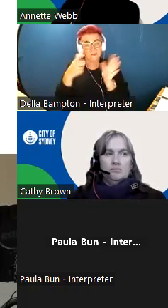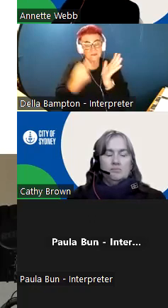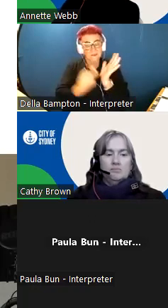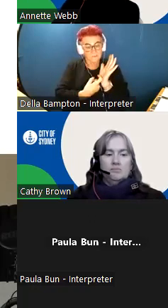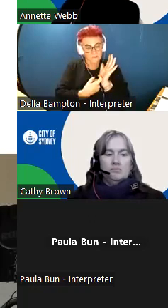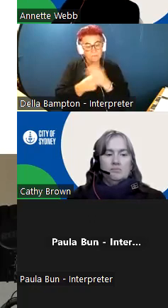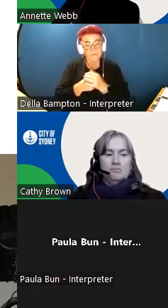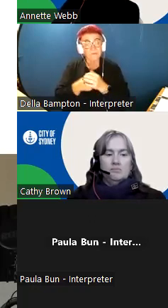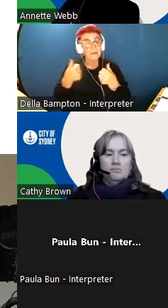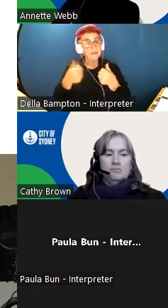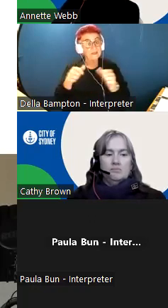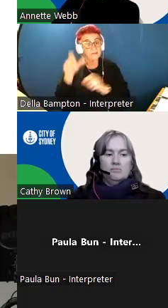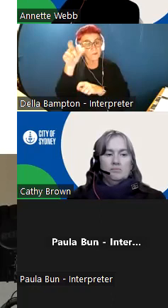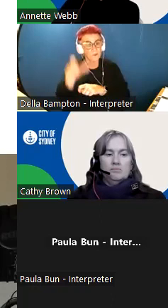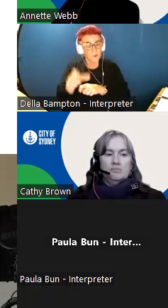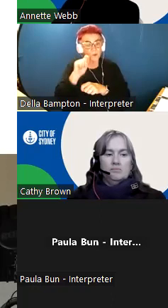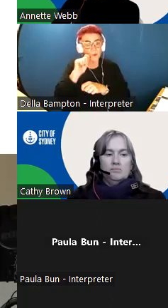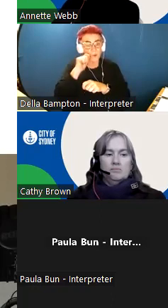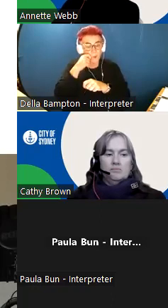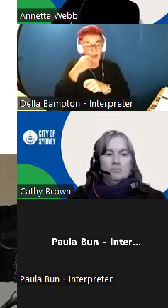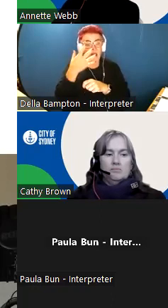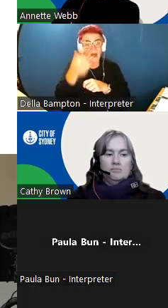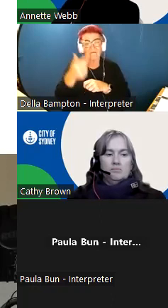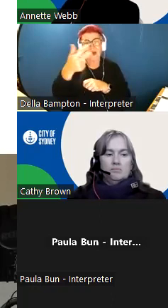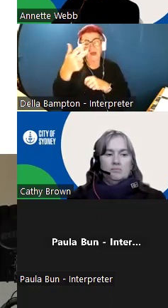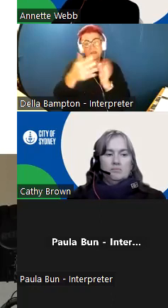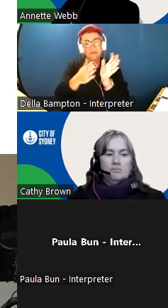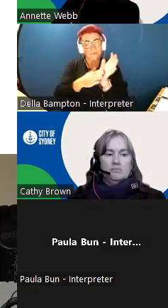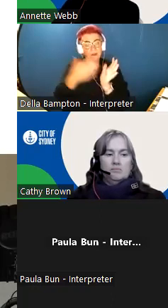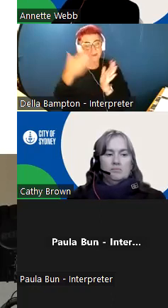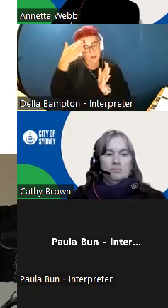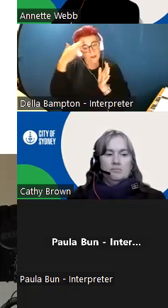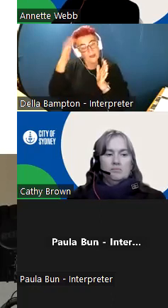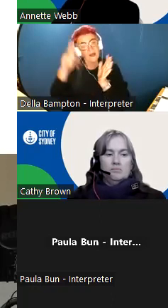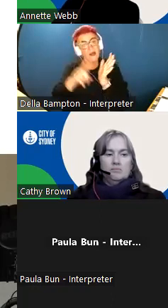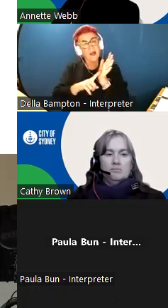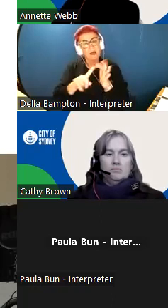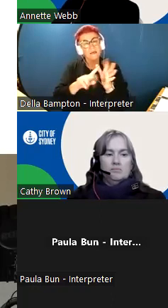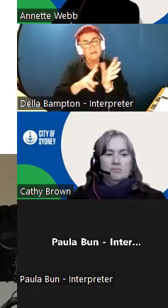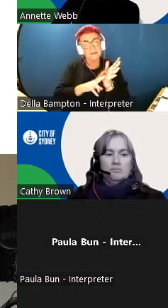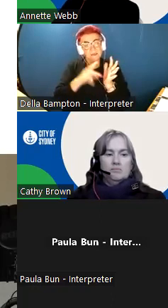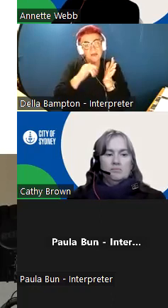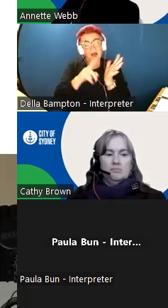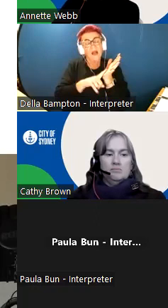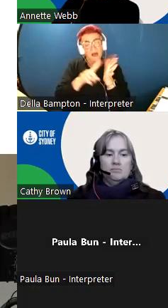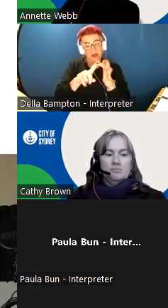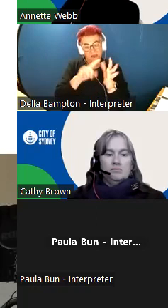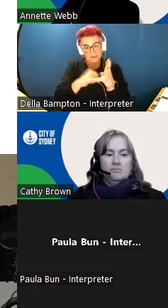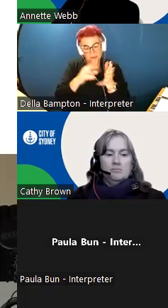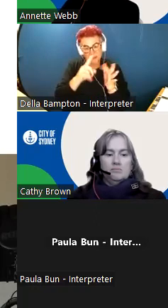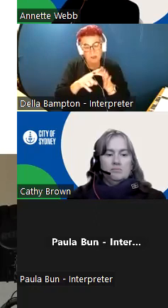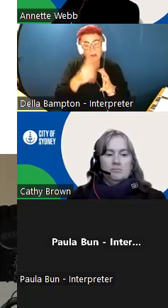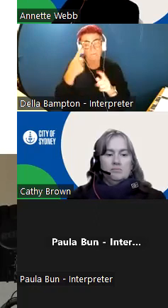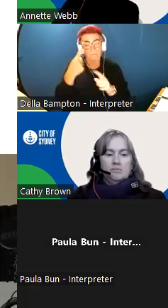The successful tenant will then enter into an 18-month residential tenancy lease and be responsible for all other costs